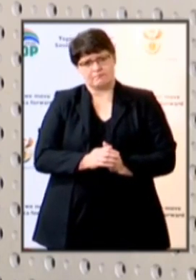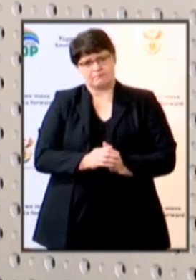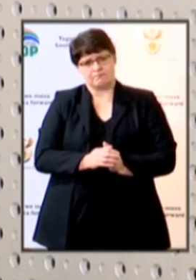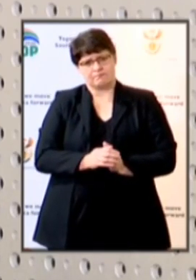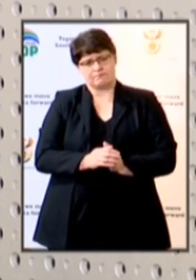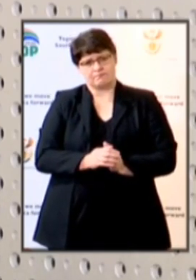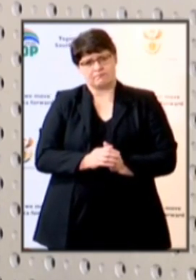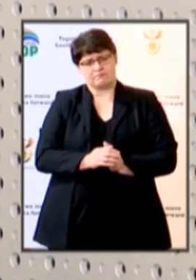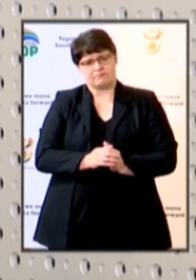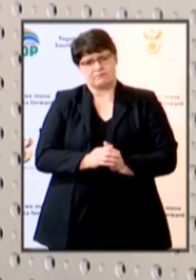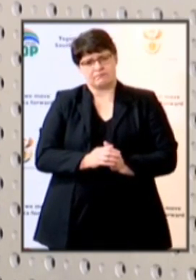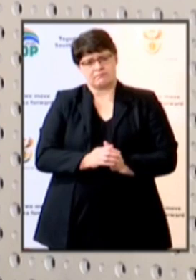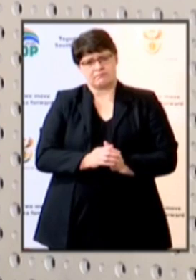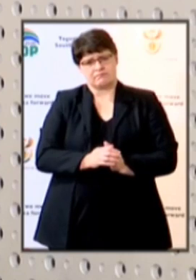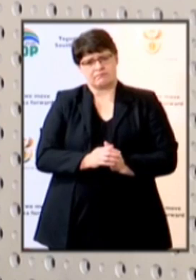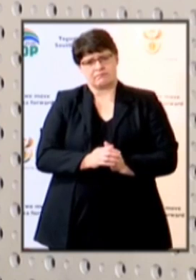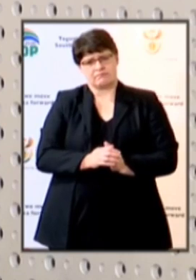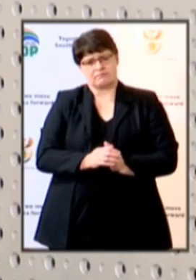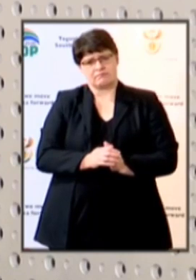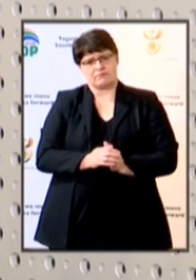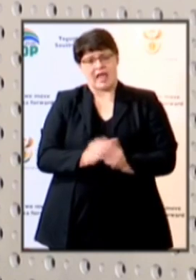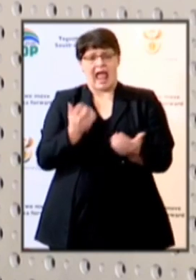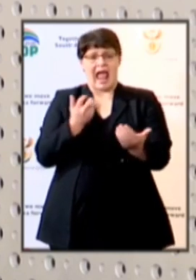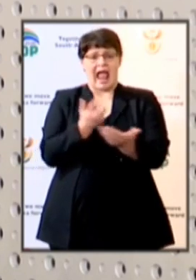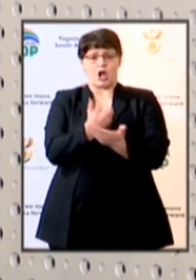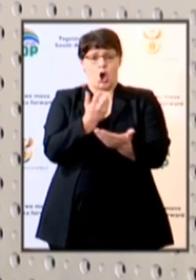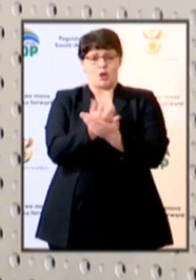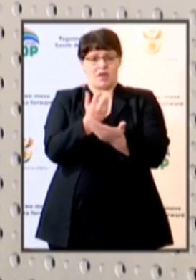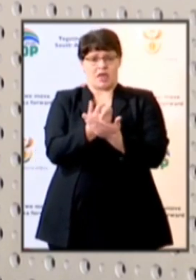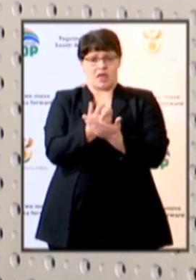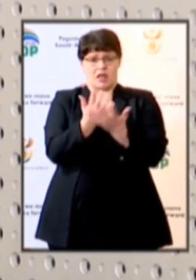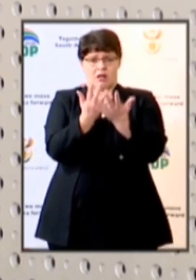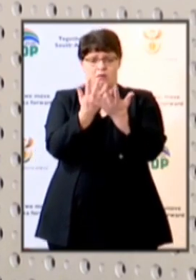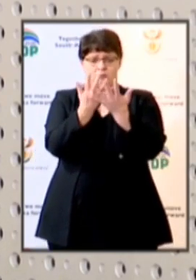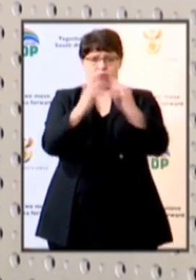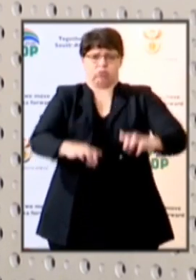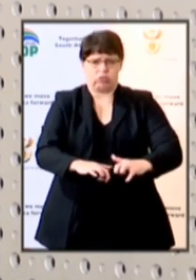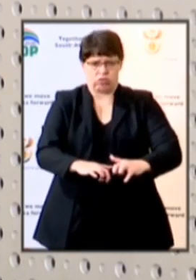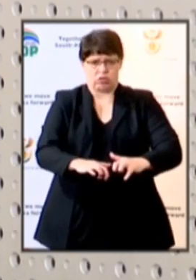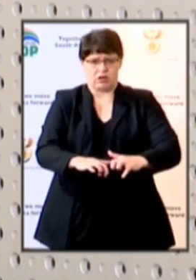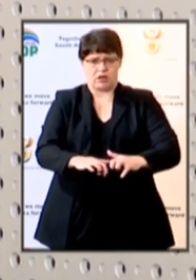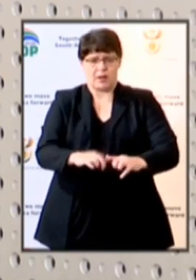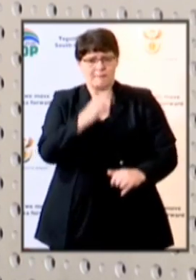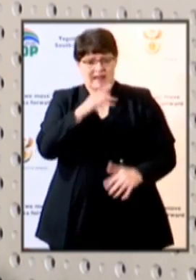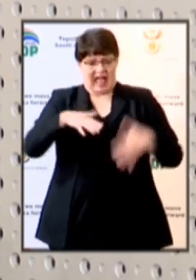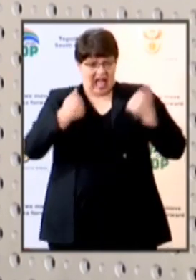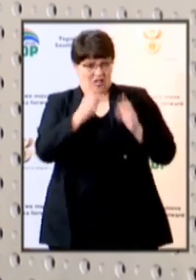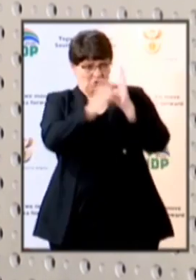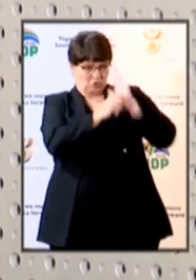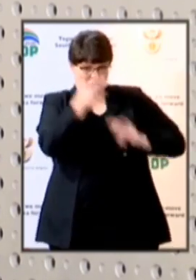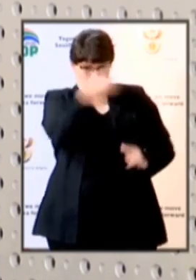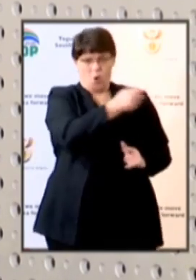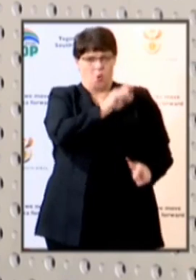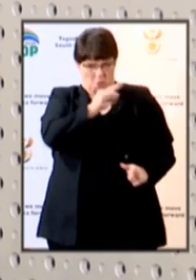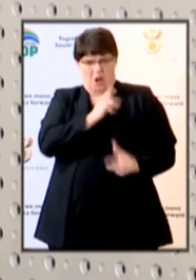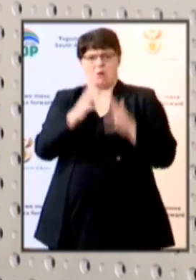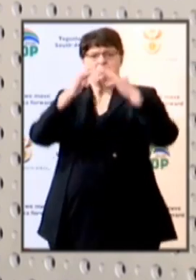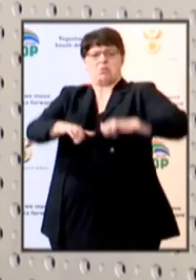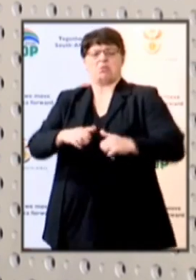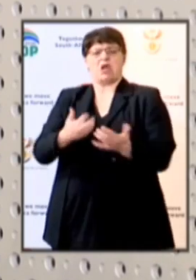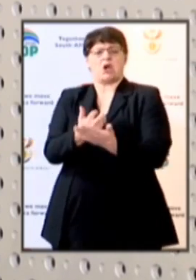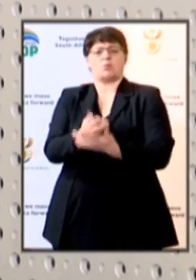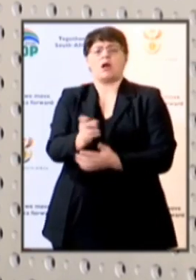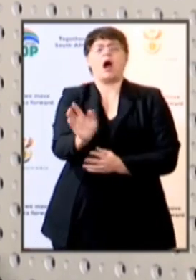that will destroy the economy. It's the virus, the pandemic. So if we don't stick to